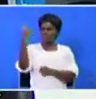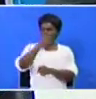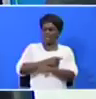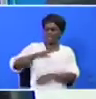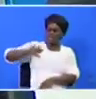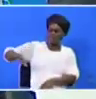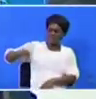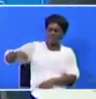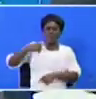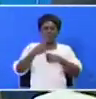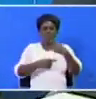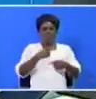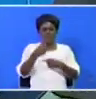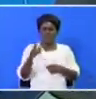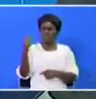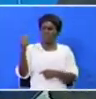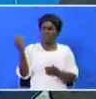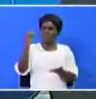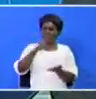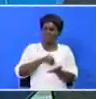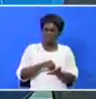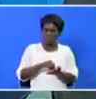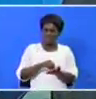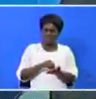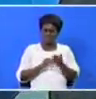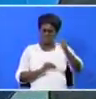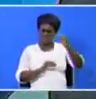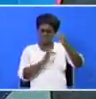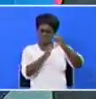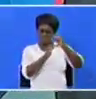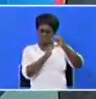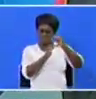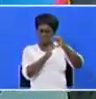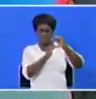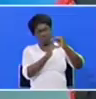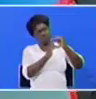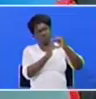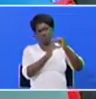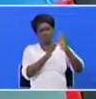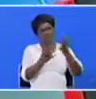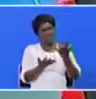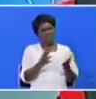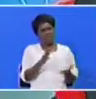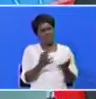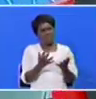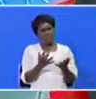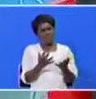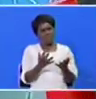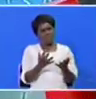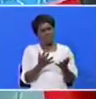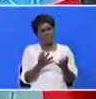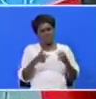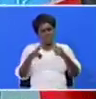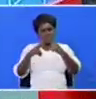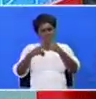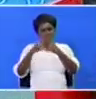The process of retendering would take a minimum of, I don't know, Daktari, like, here says any other firm